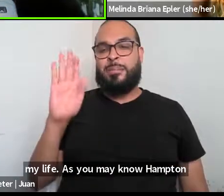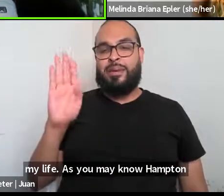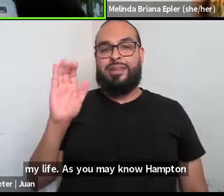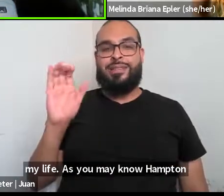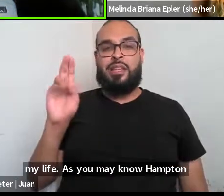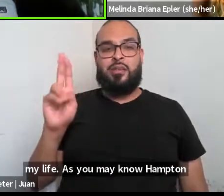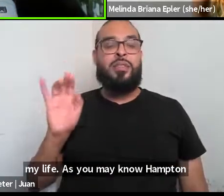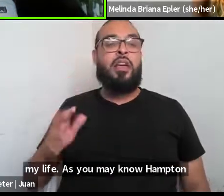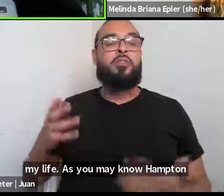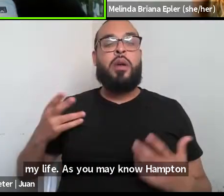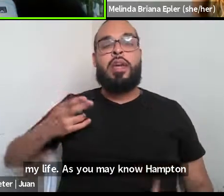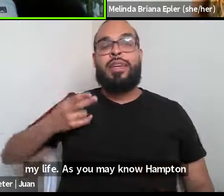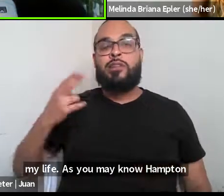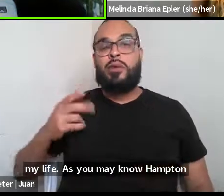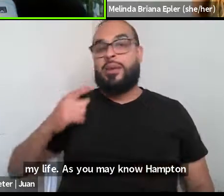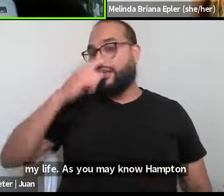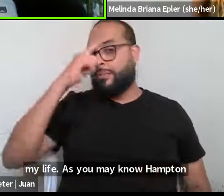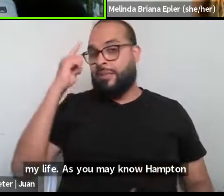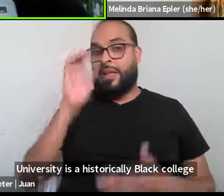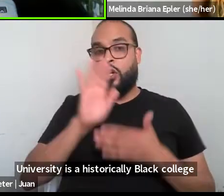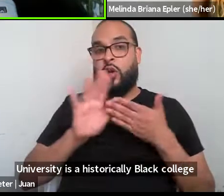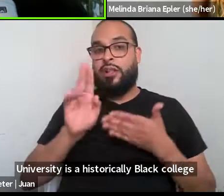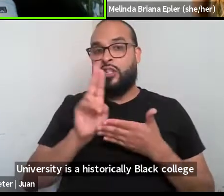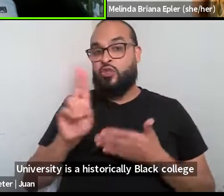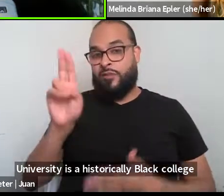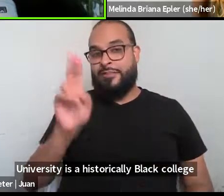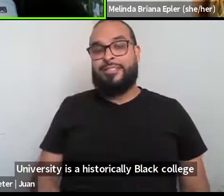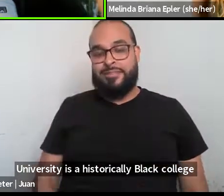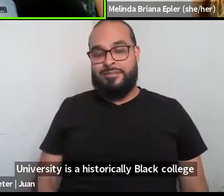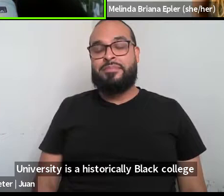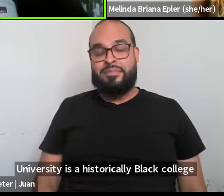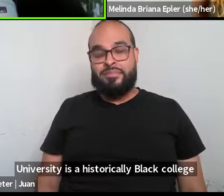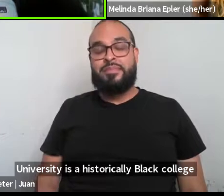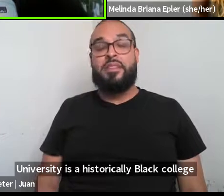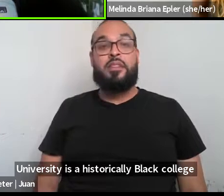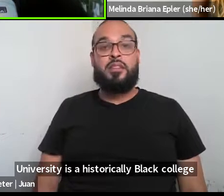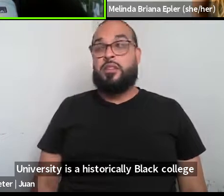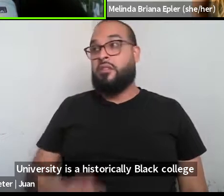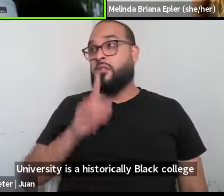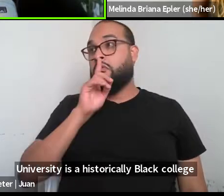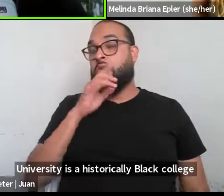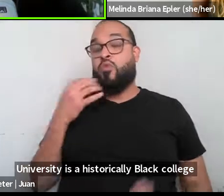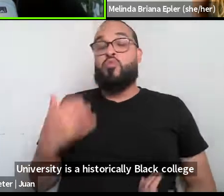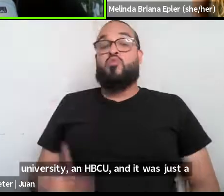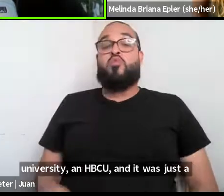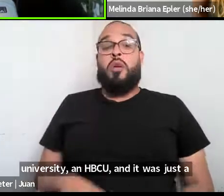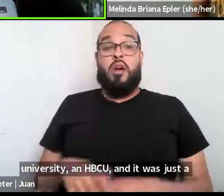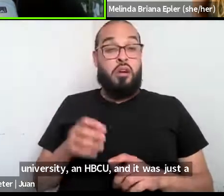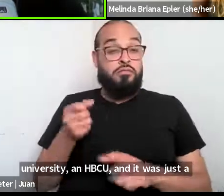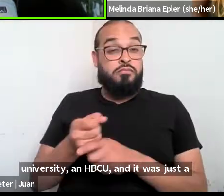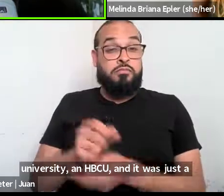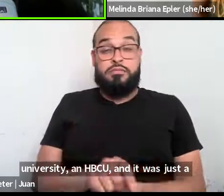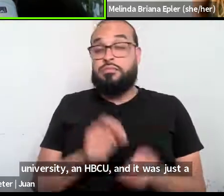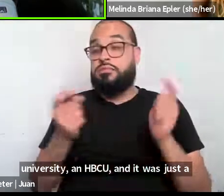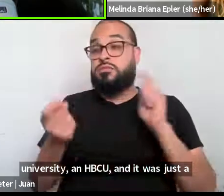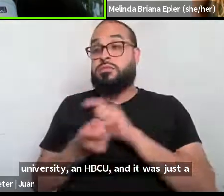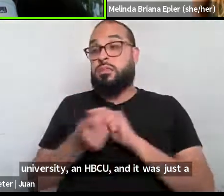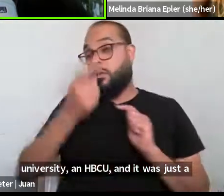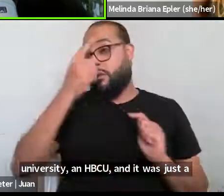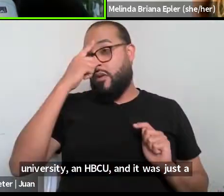historically Black college university. And it was just a game changer for me. I mean, everybody